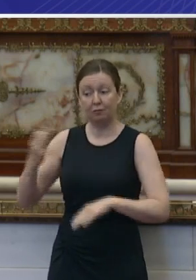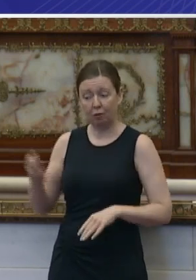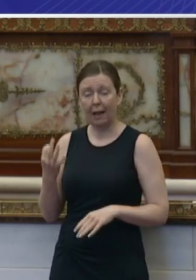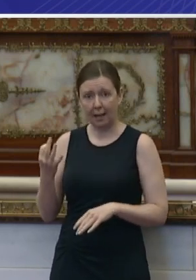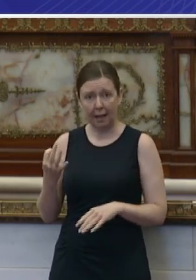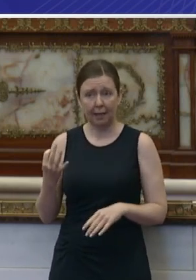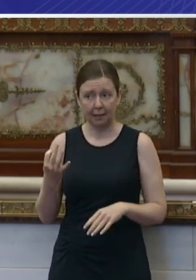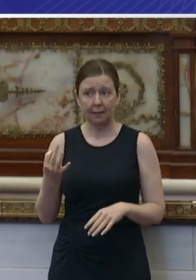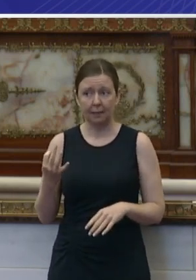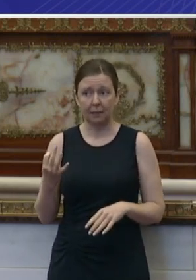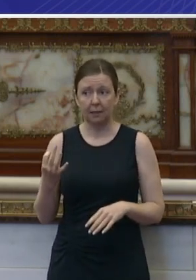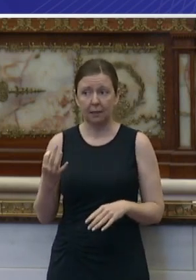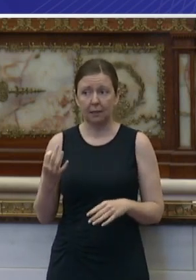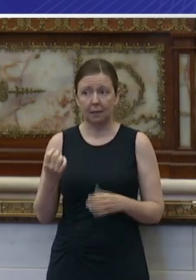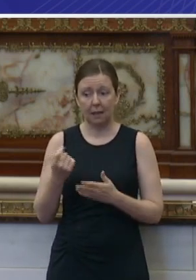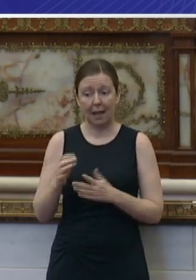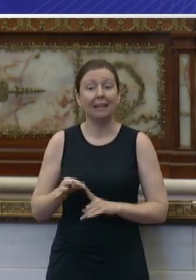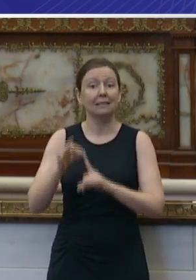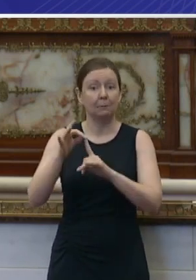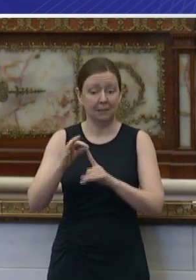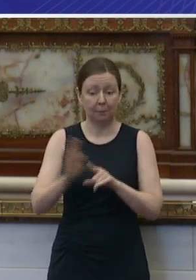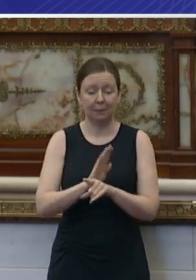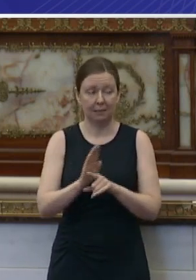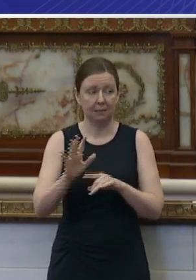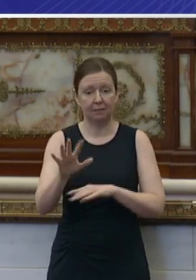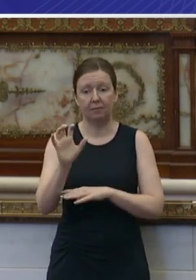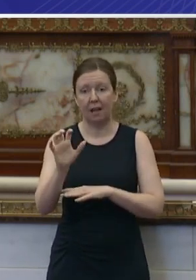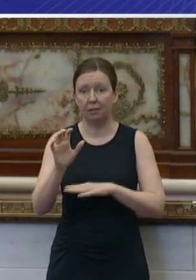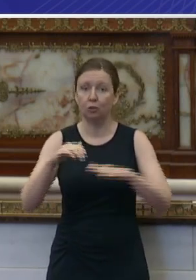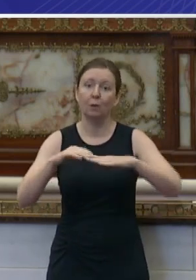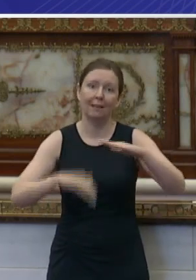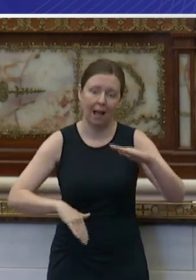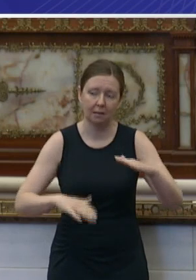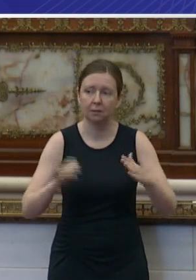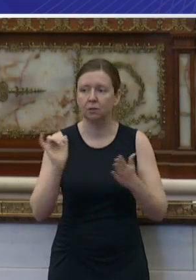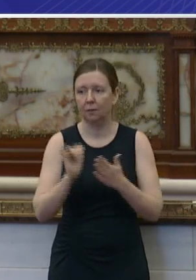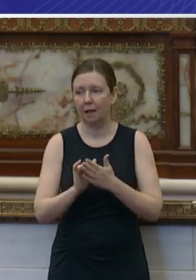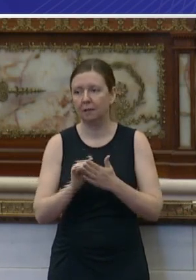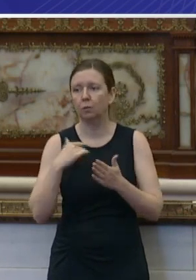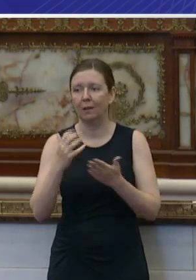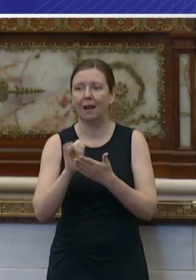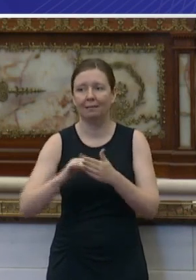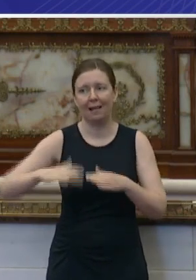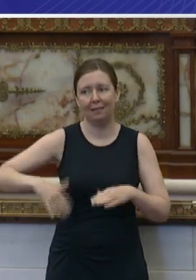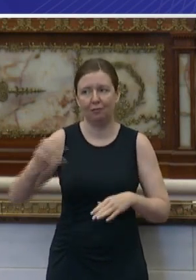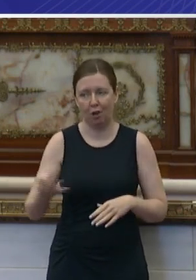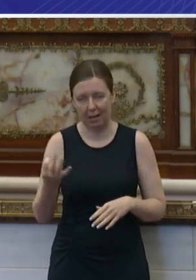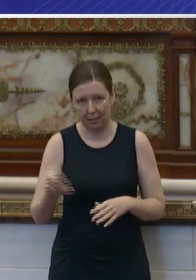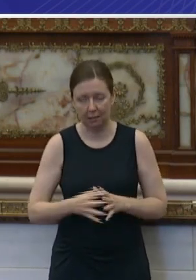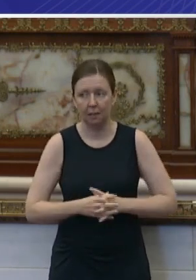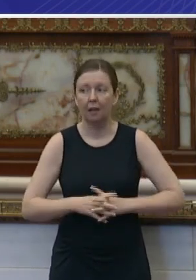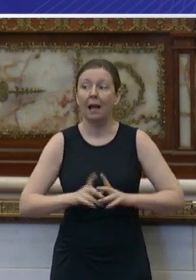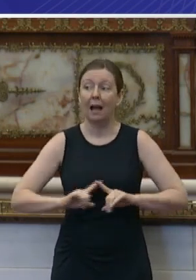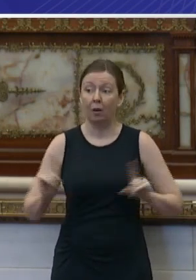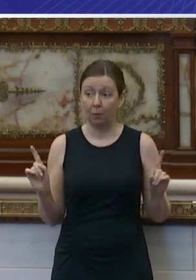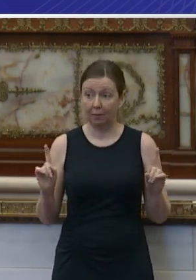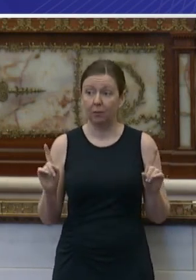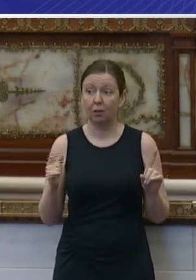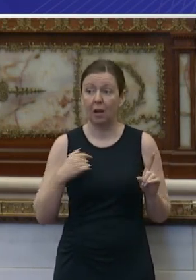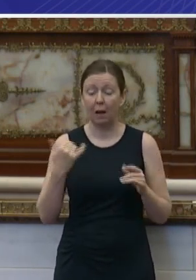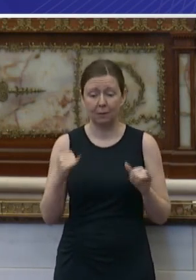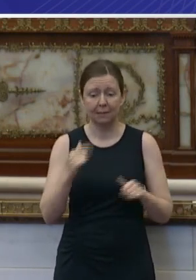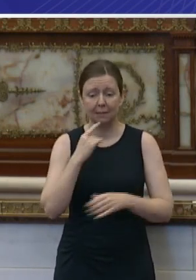did exempt businesses of 500 or less, and we got that late Friday. However, I